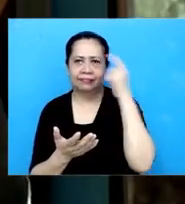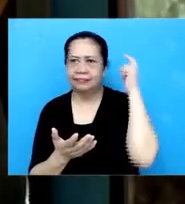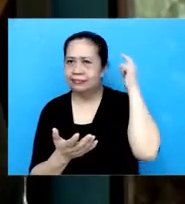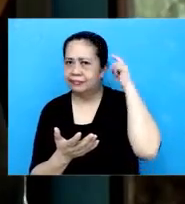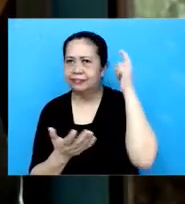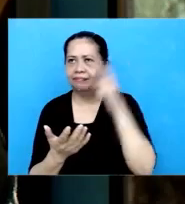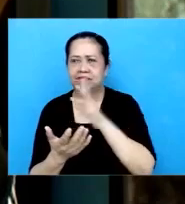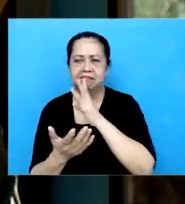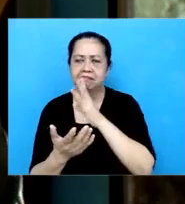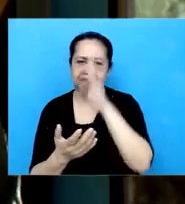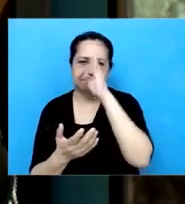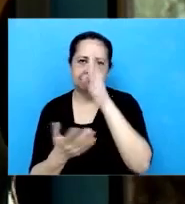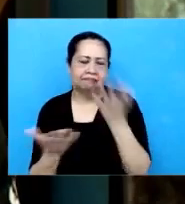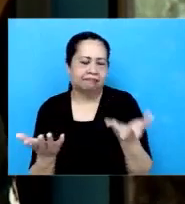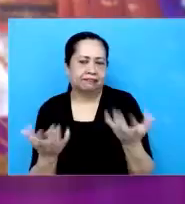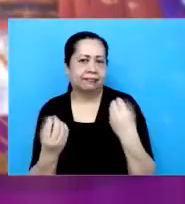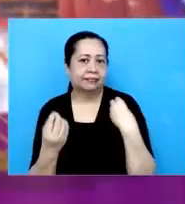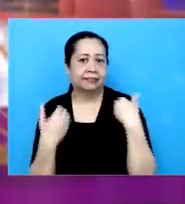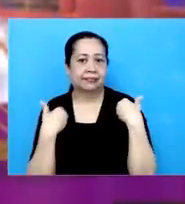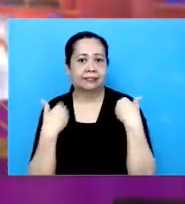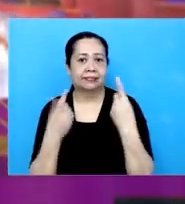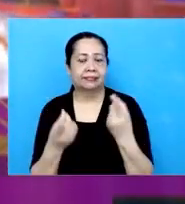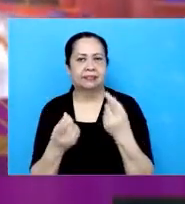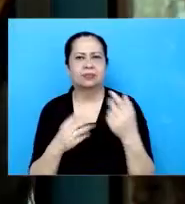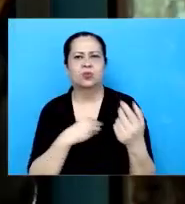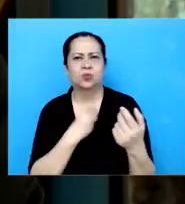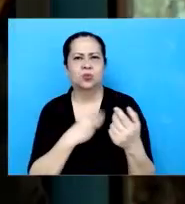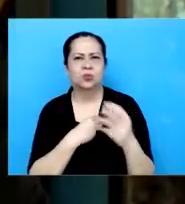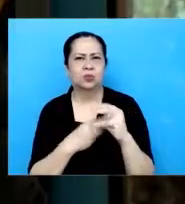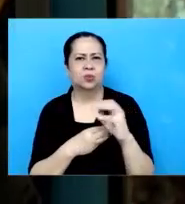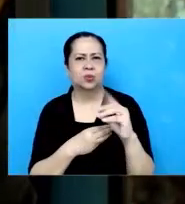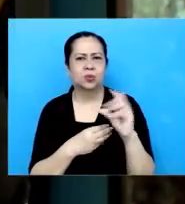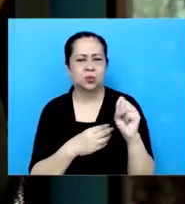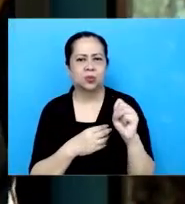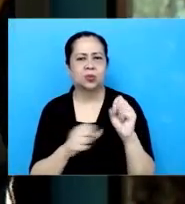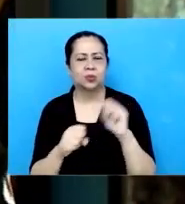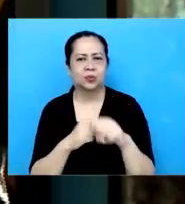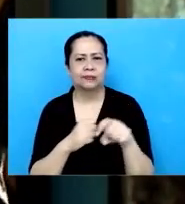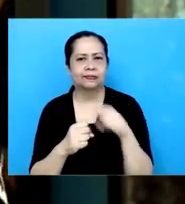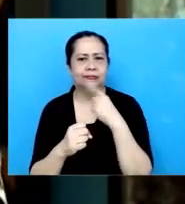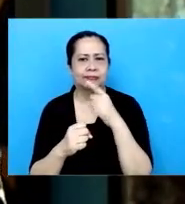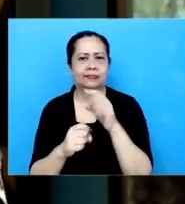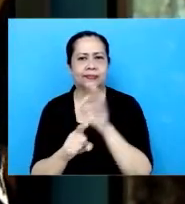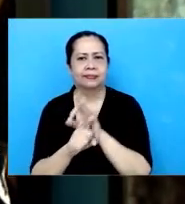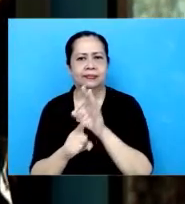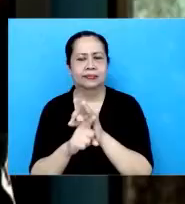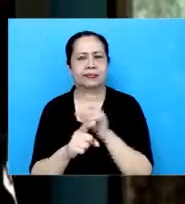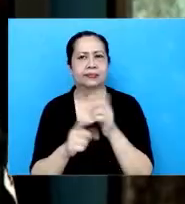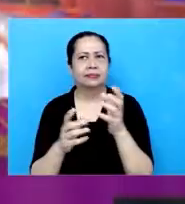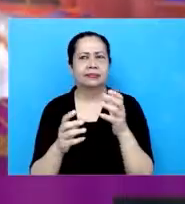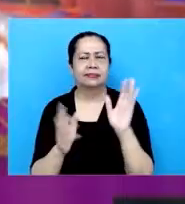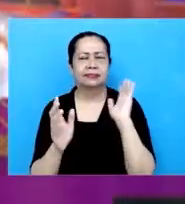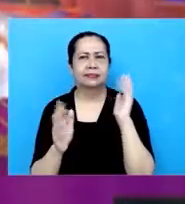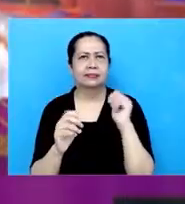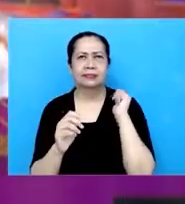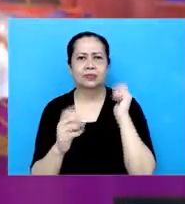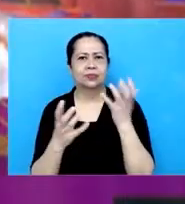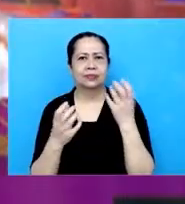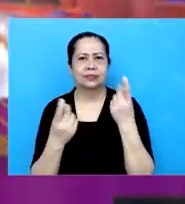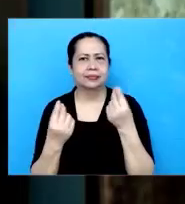that instant. And I have moods. Ayoko rin kasi pasahin yung fans. That's the one thing I didn't want to do.